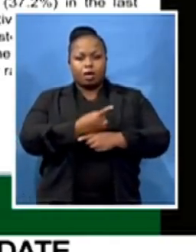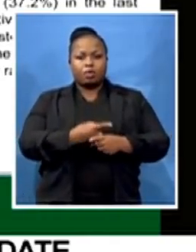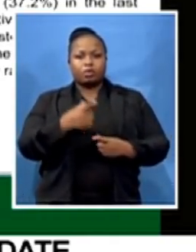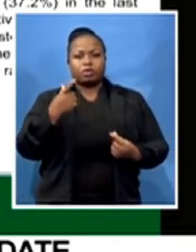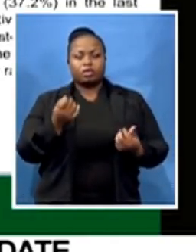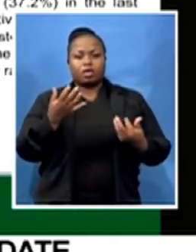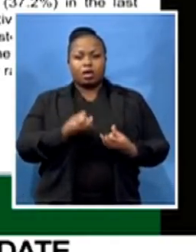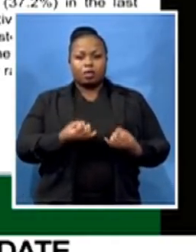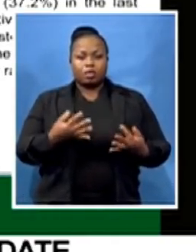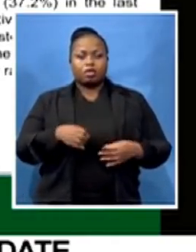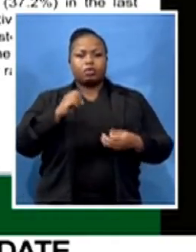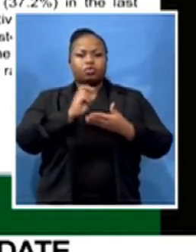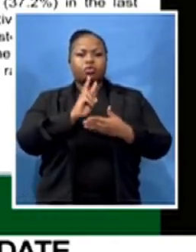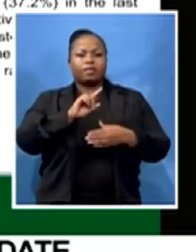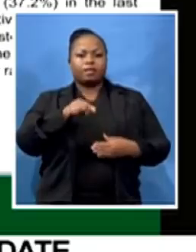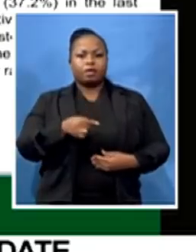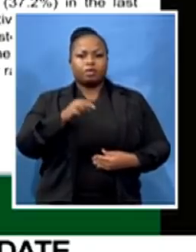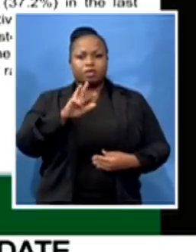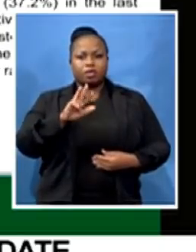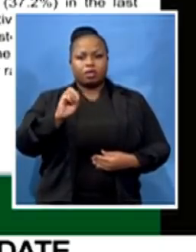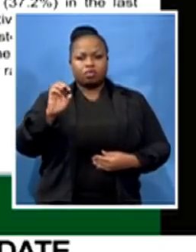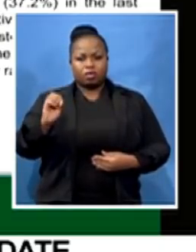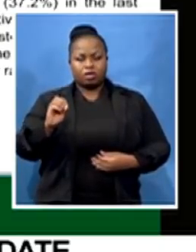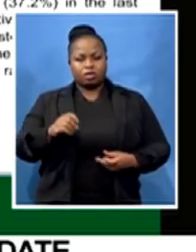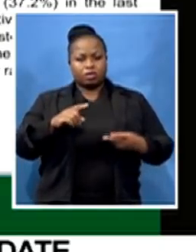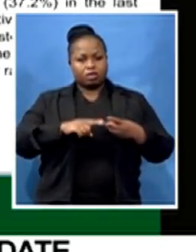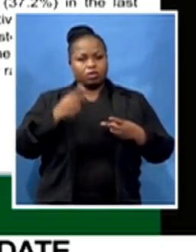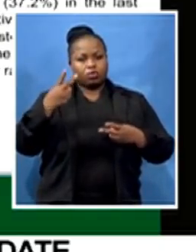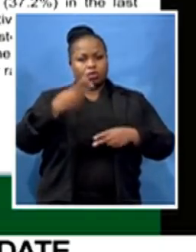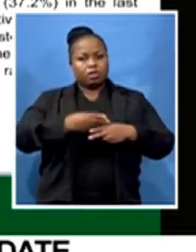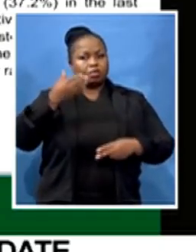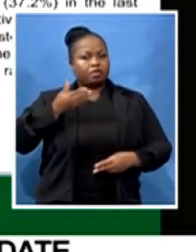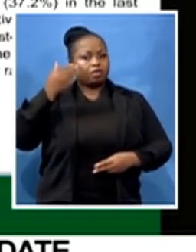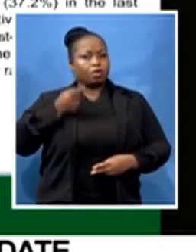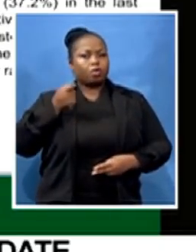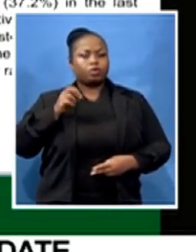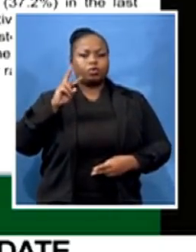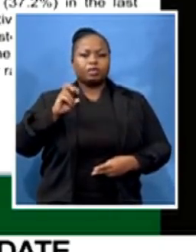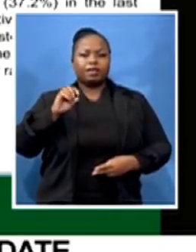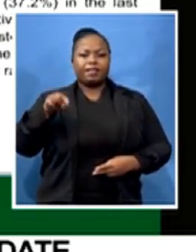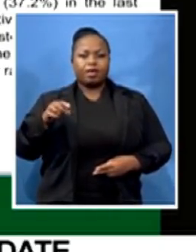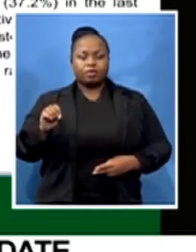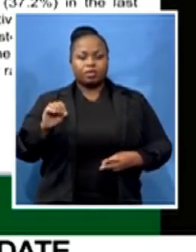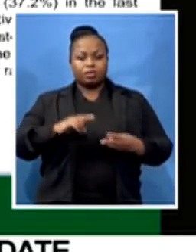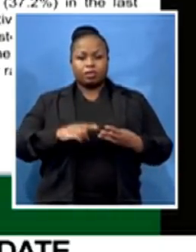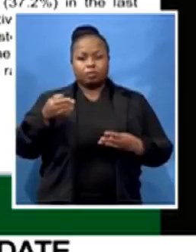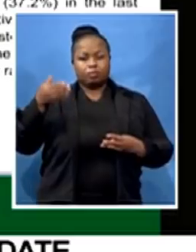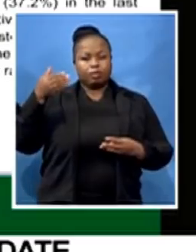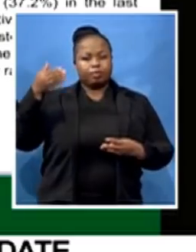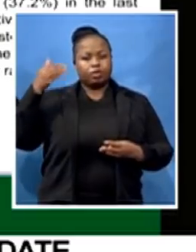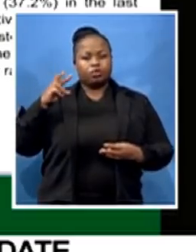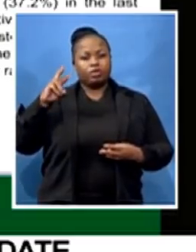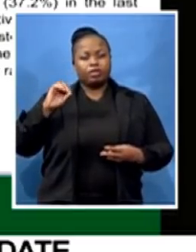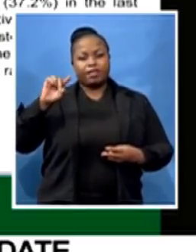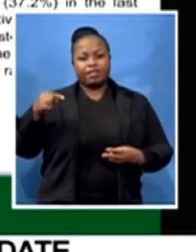The day before, we'd done almost 20,000, and the previous days, we'd done 20,000. The decline here is actually occasioned